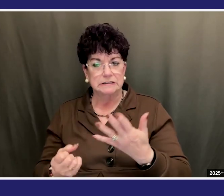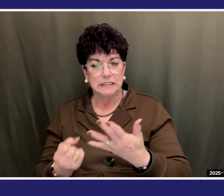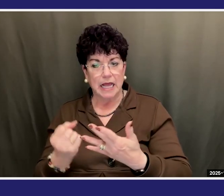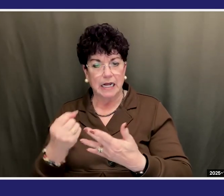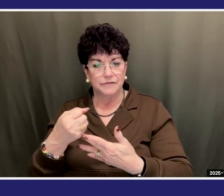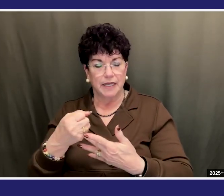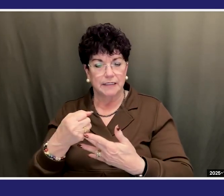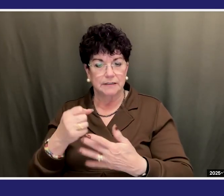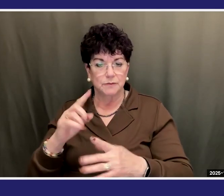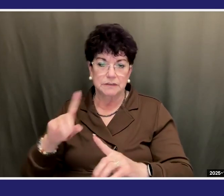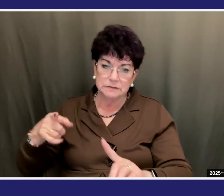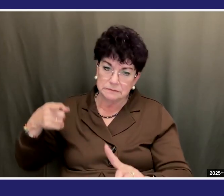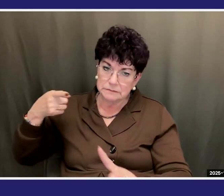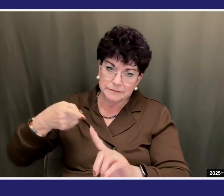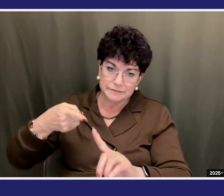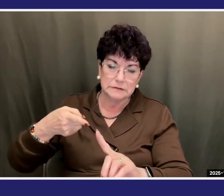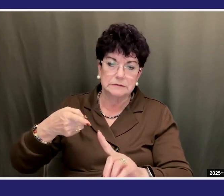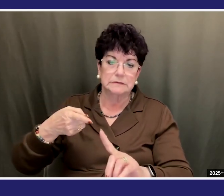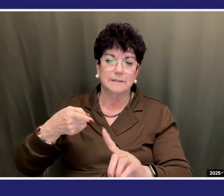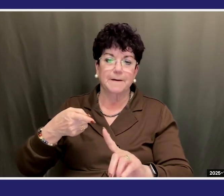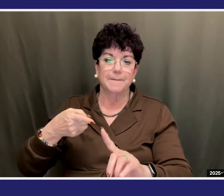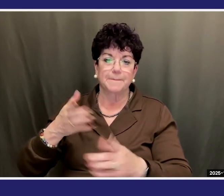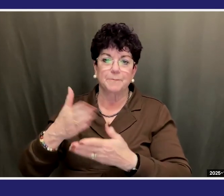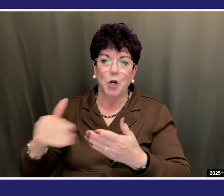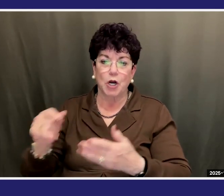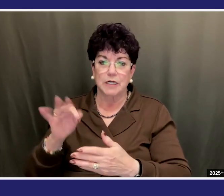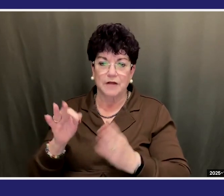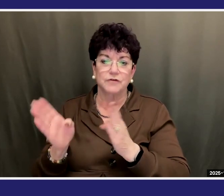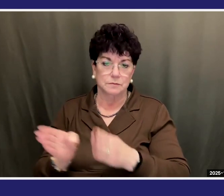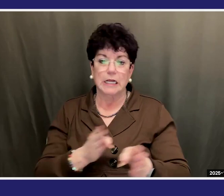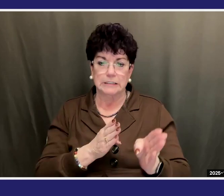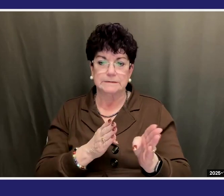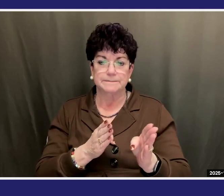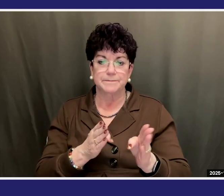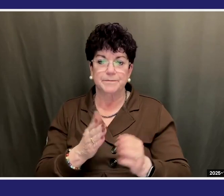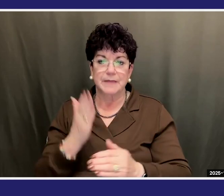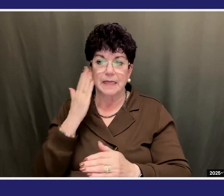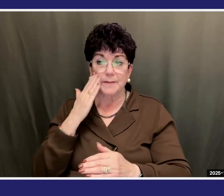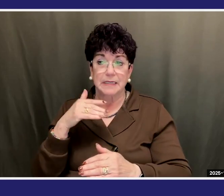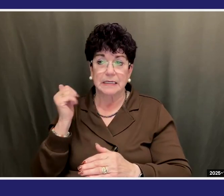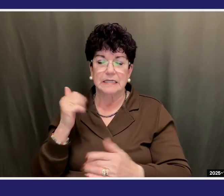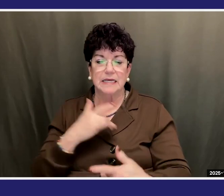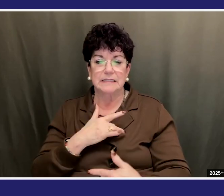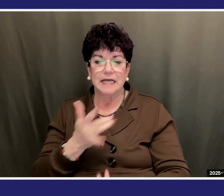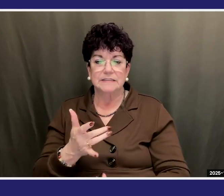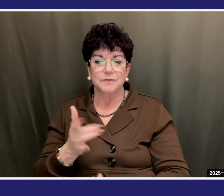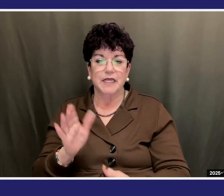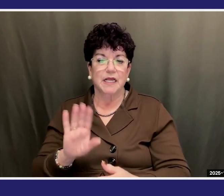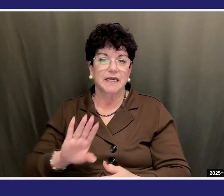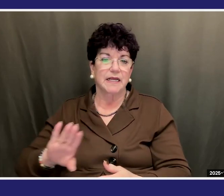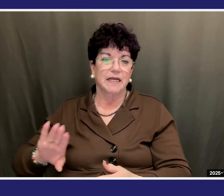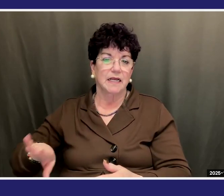explicitly part of the plan, because it tends to be